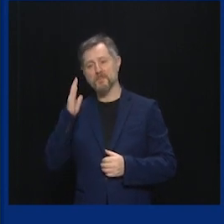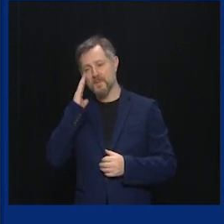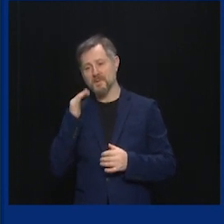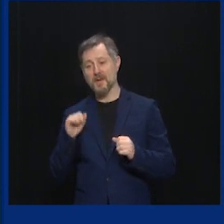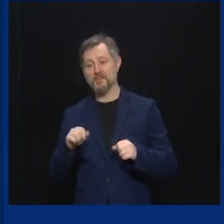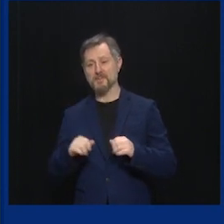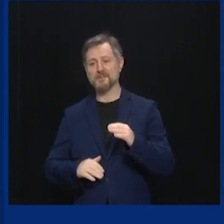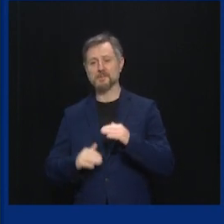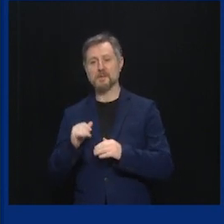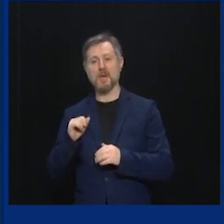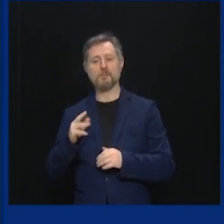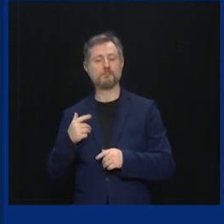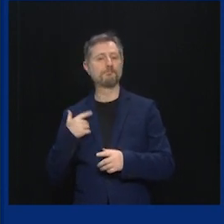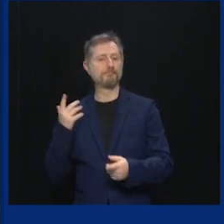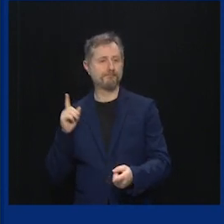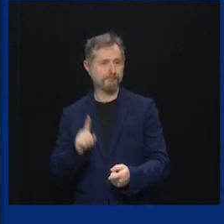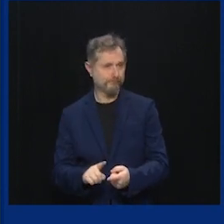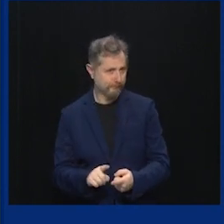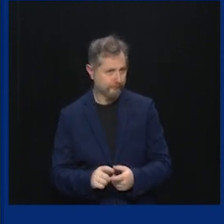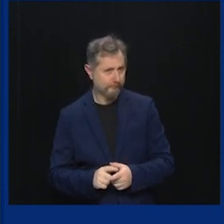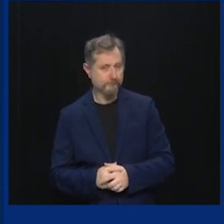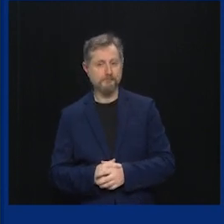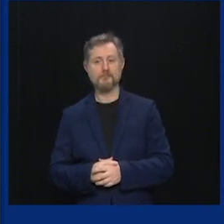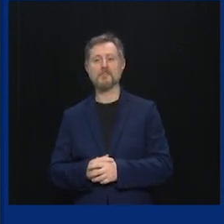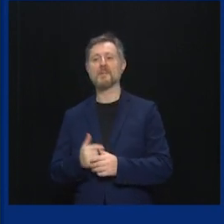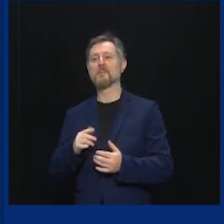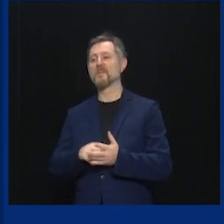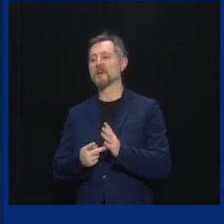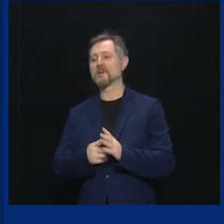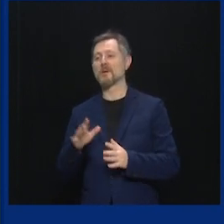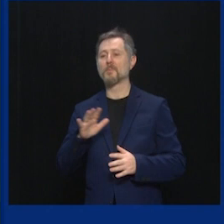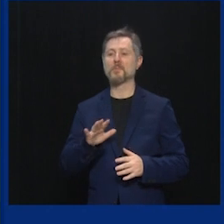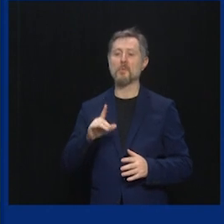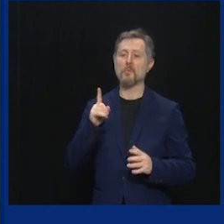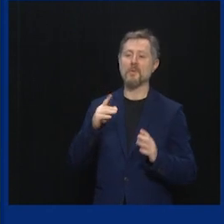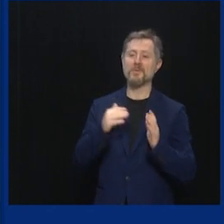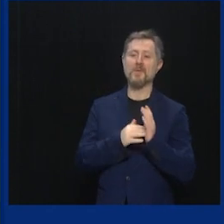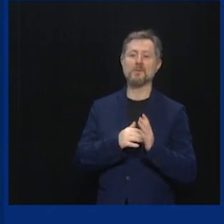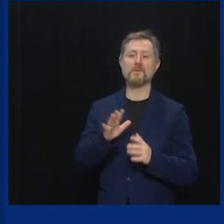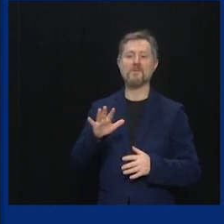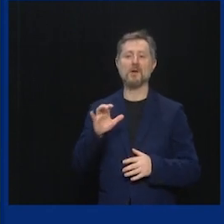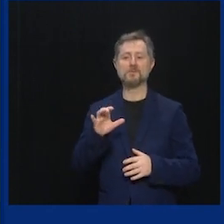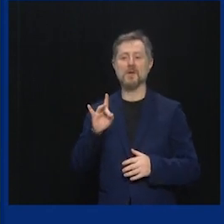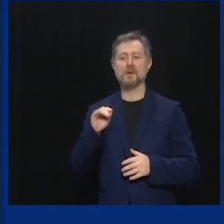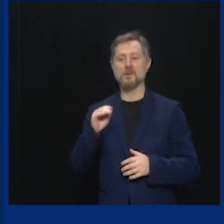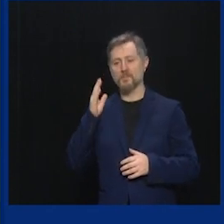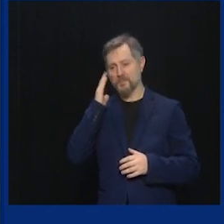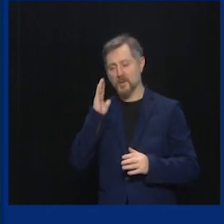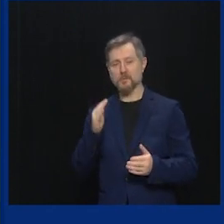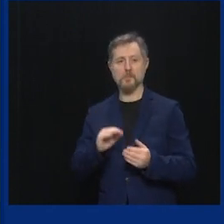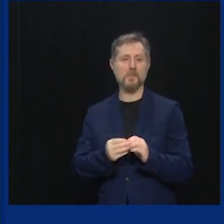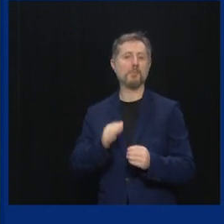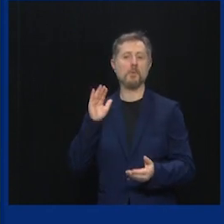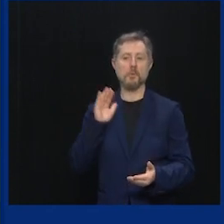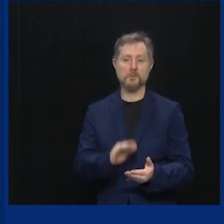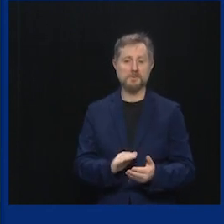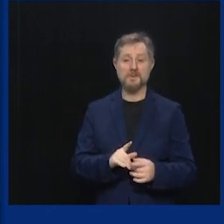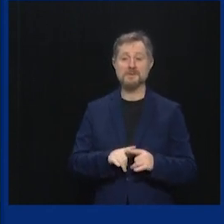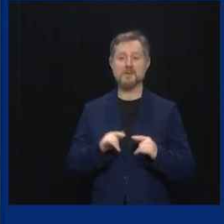early August, that equates to about 1,580 beds. At the same time, hospitalizations and cases have gone up